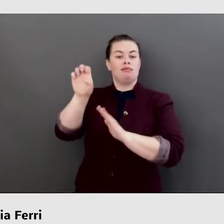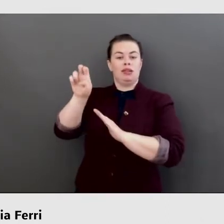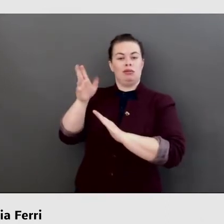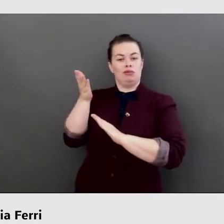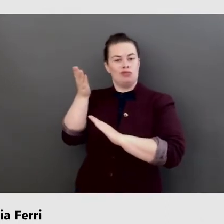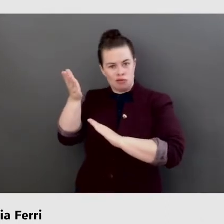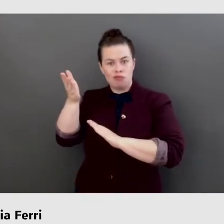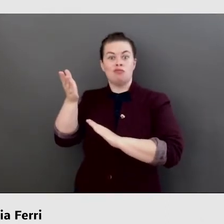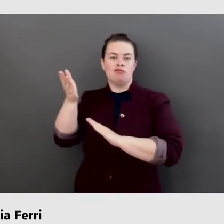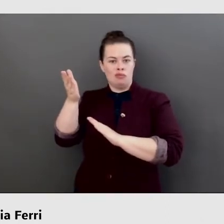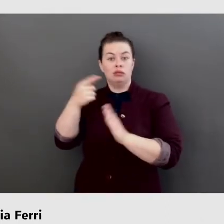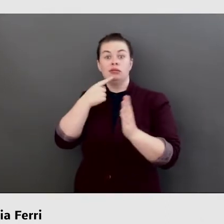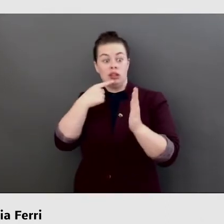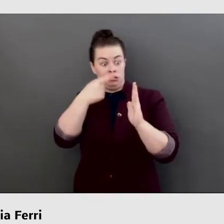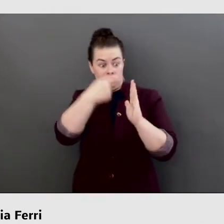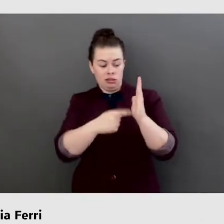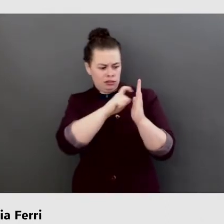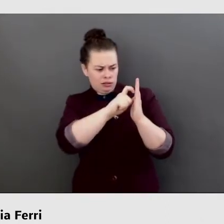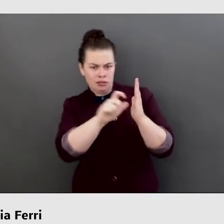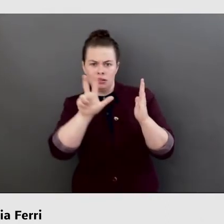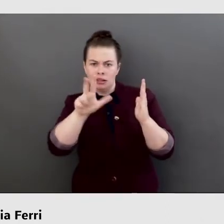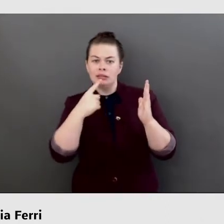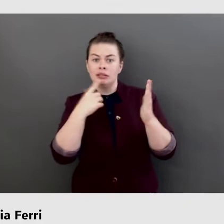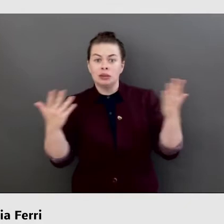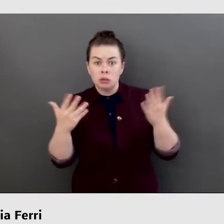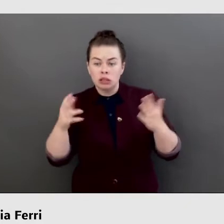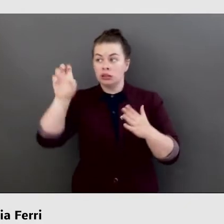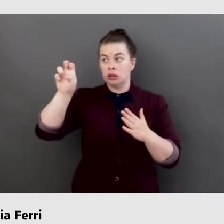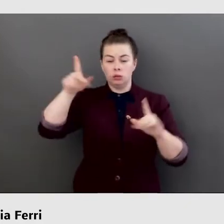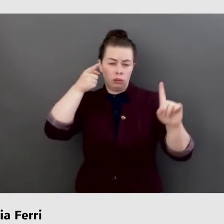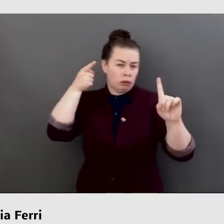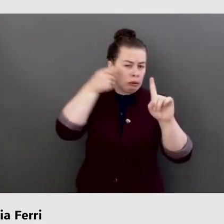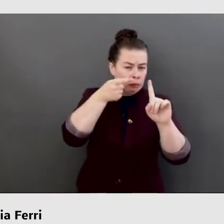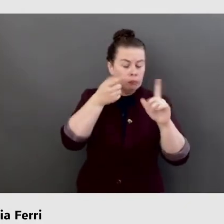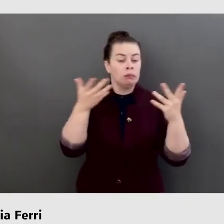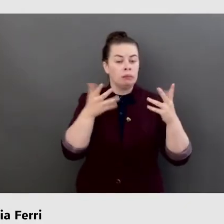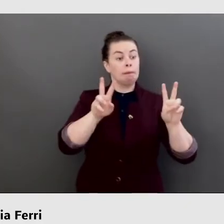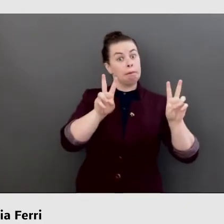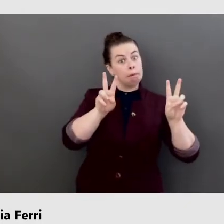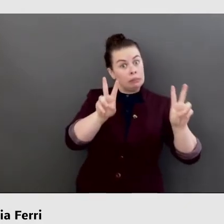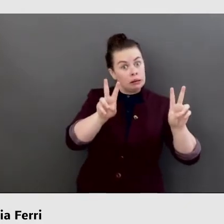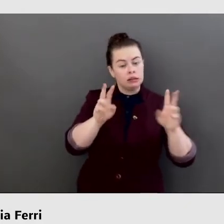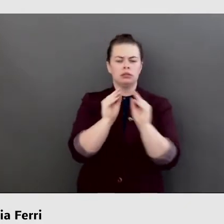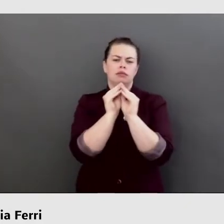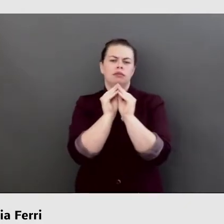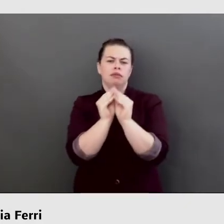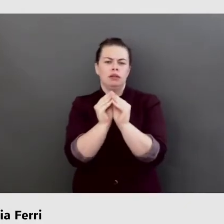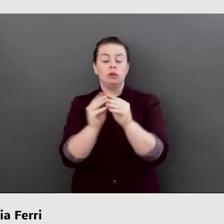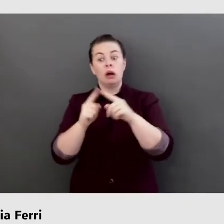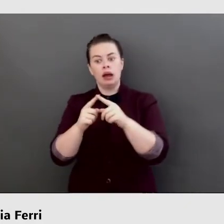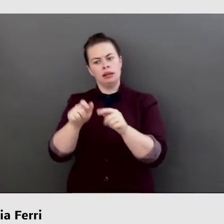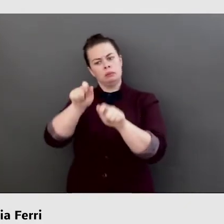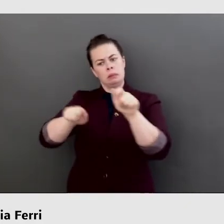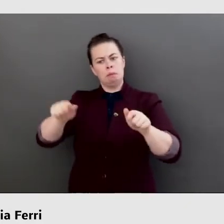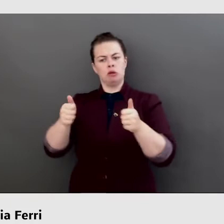Article 3, paragraph 1 of the Treaty on the European Union states that the Union aim is to promote peace, its